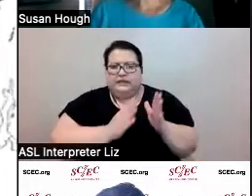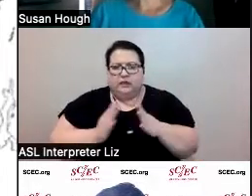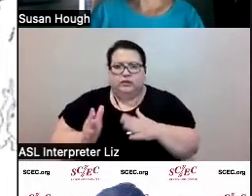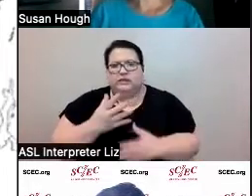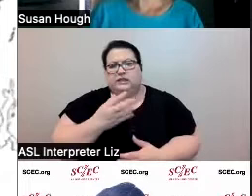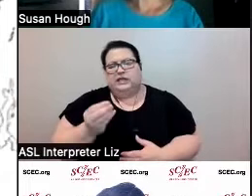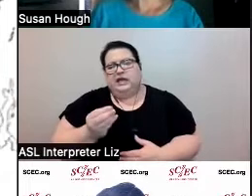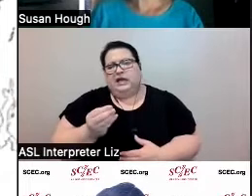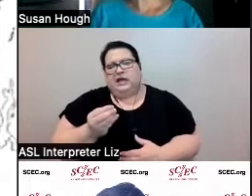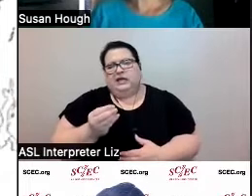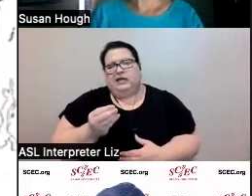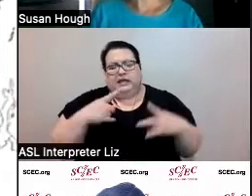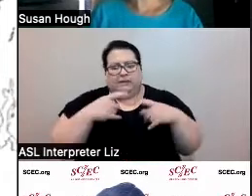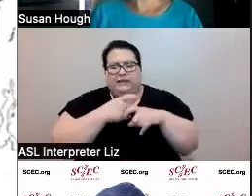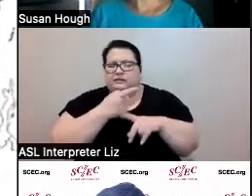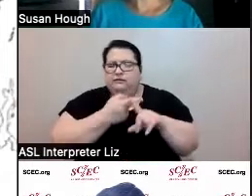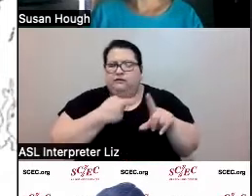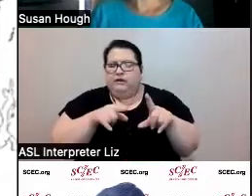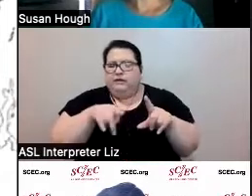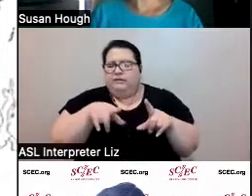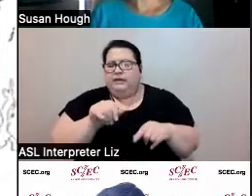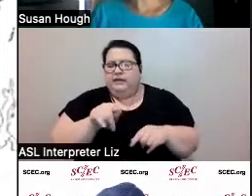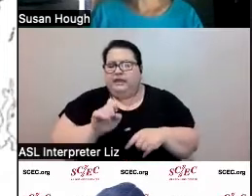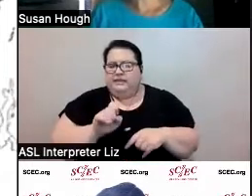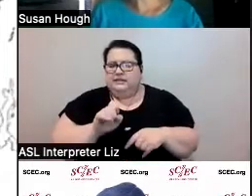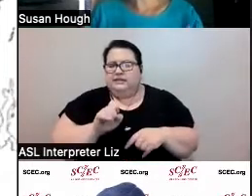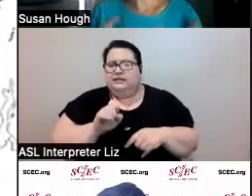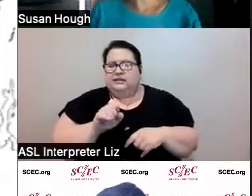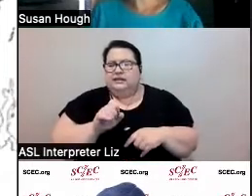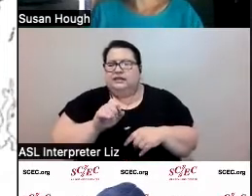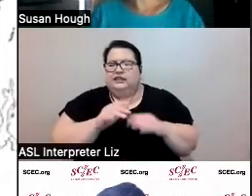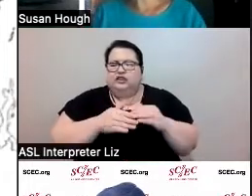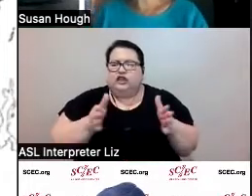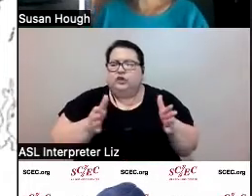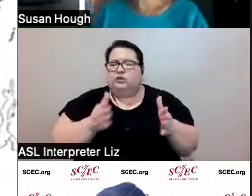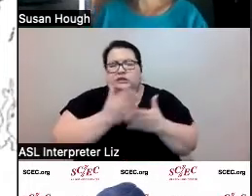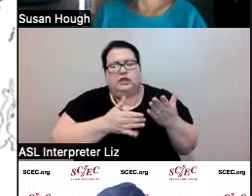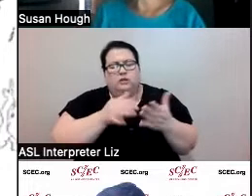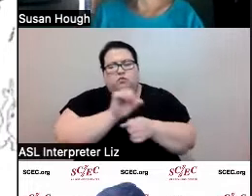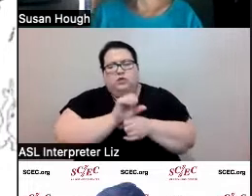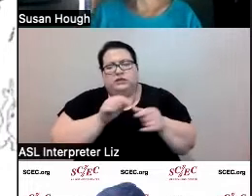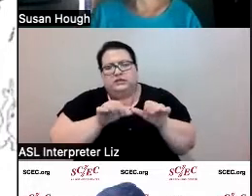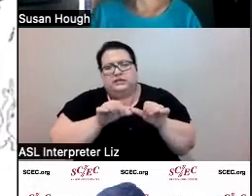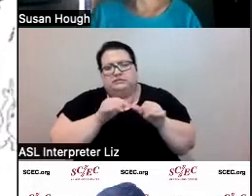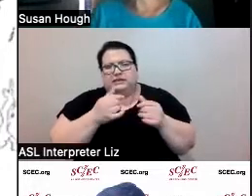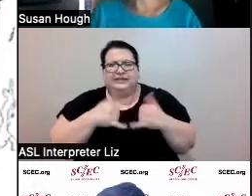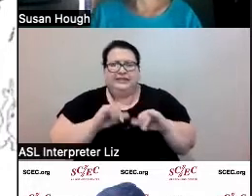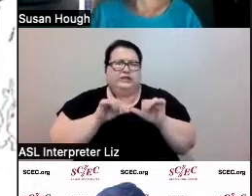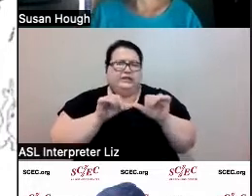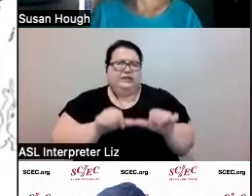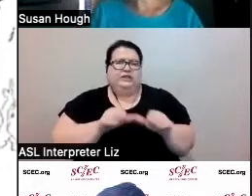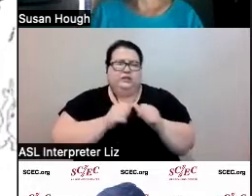the complexity of the plate boundary in general. And some work is still continuing along these lines. I